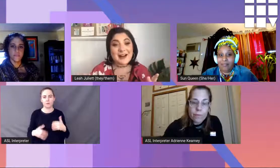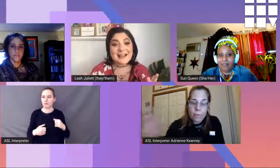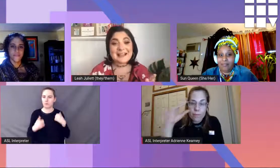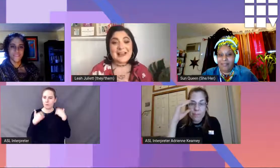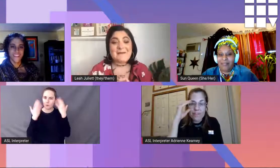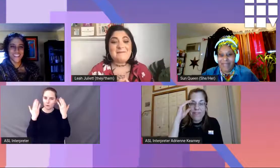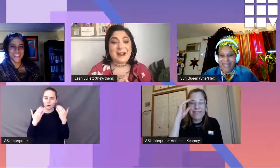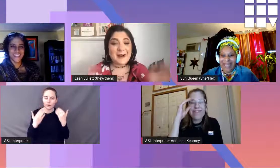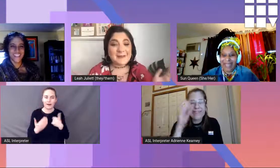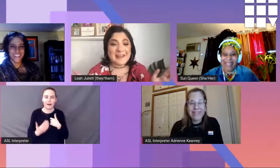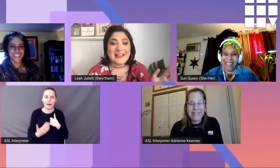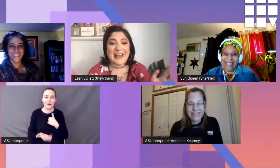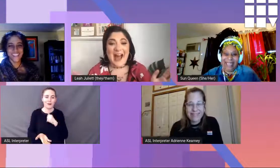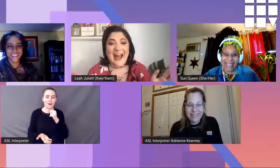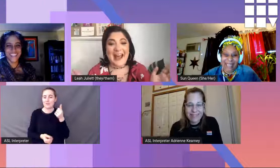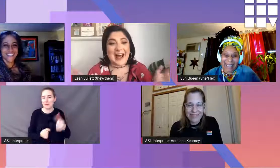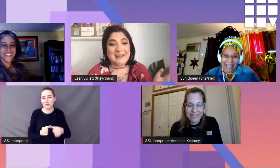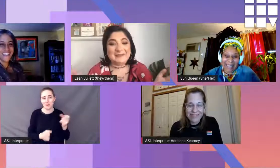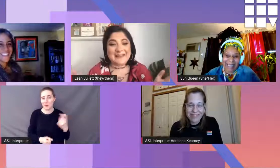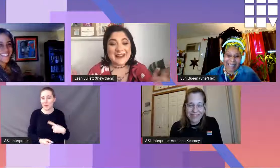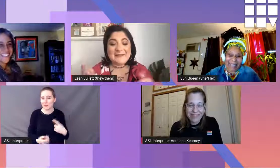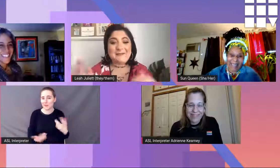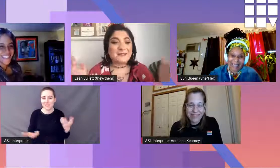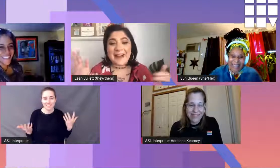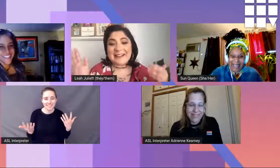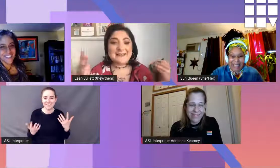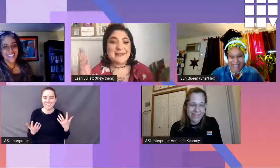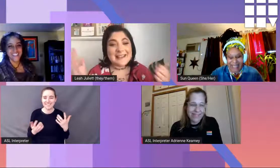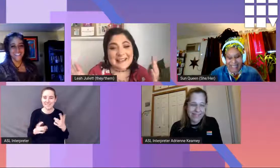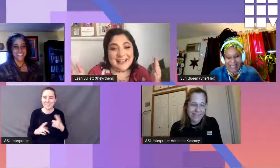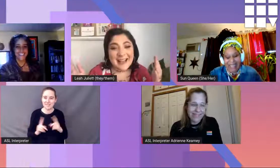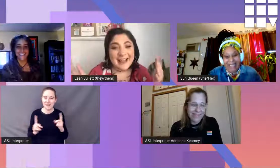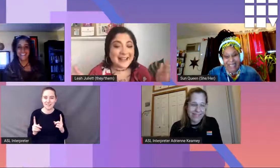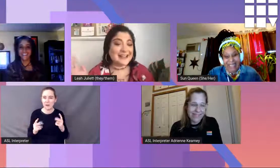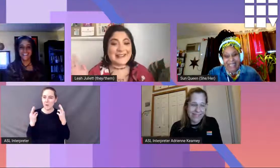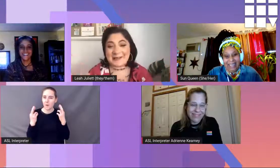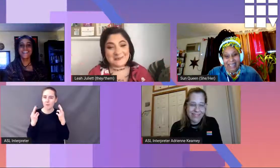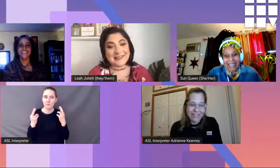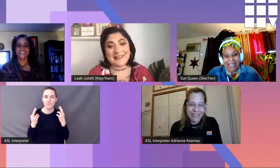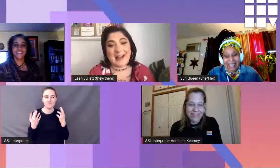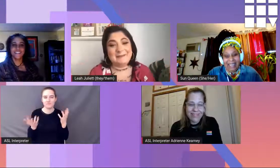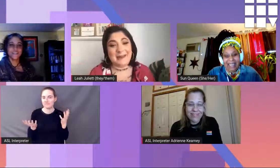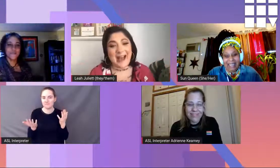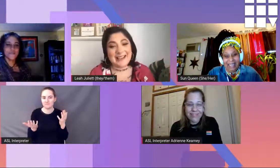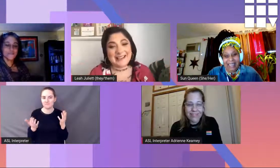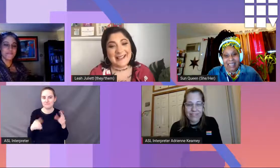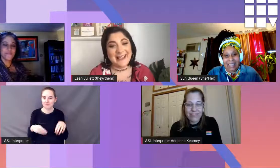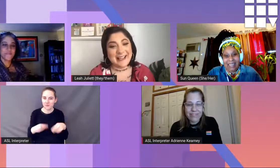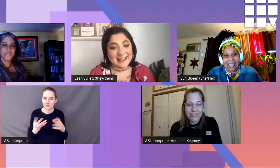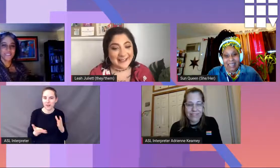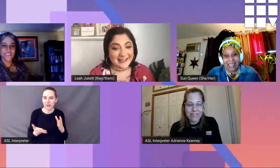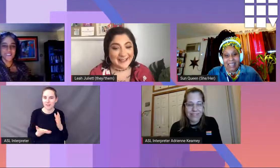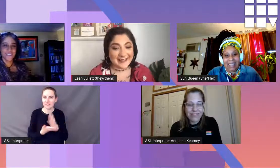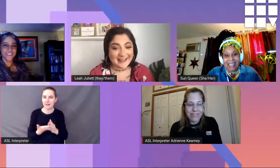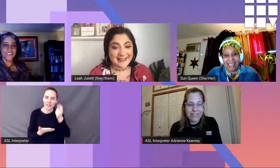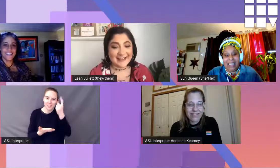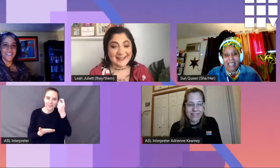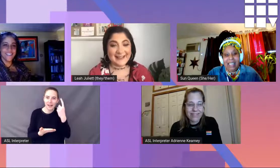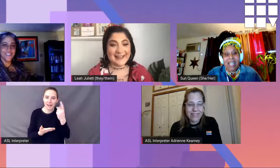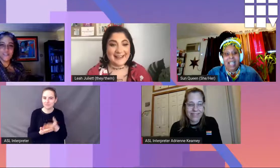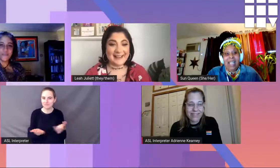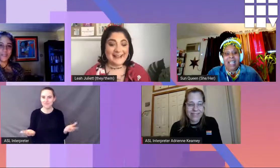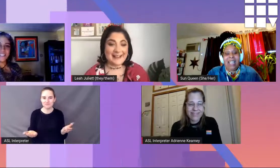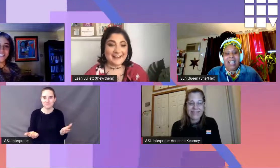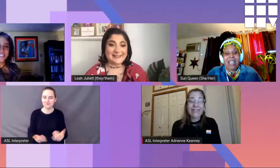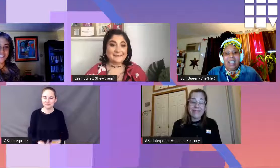question was, but I hope that helped provide some insight in some capacity. It